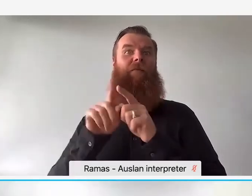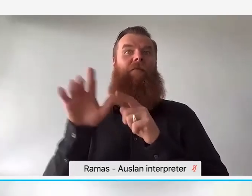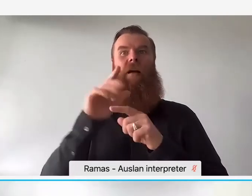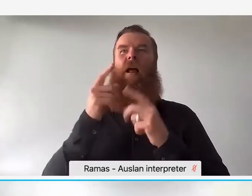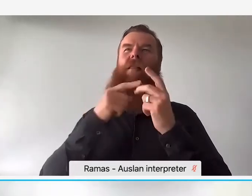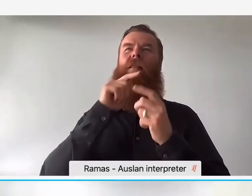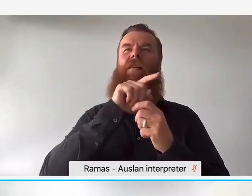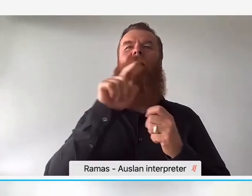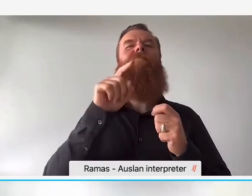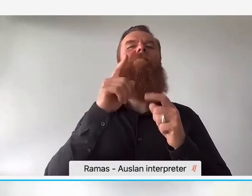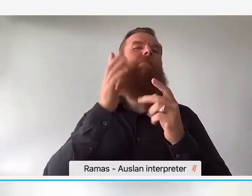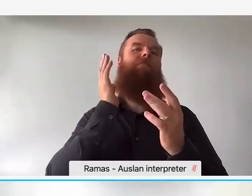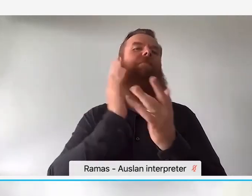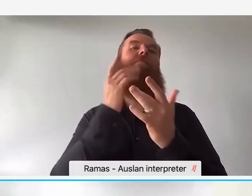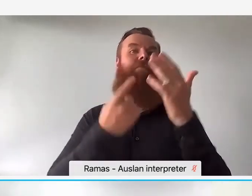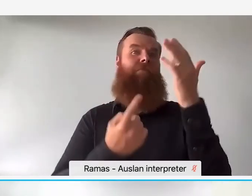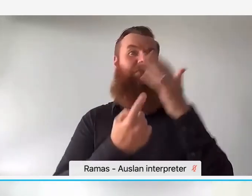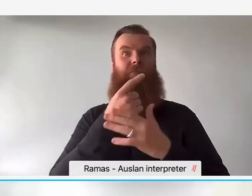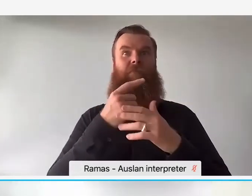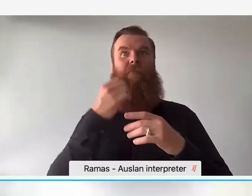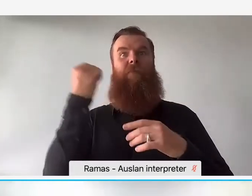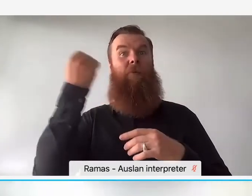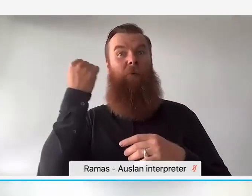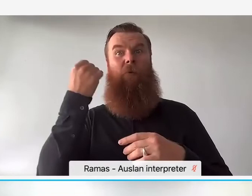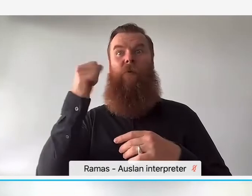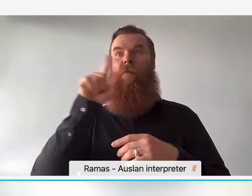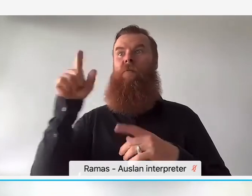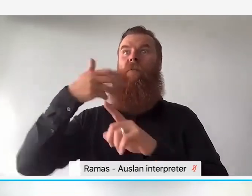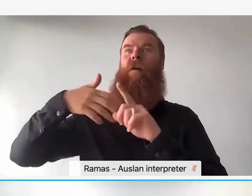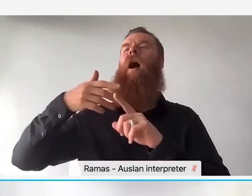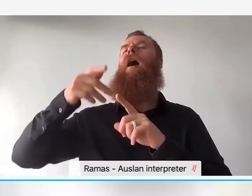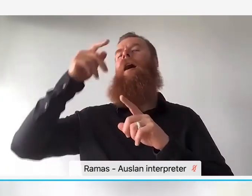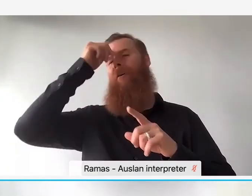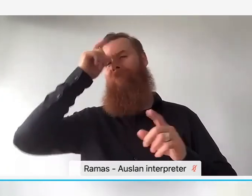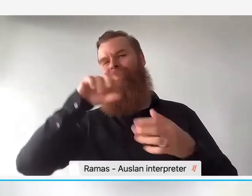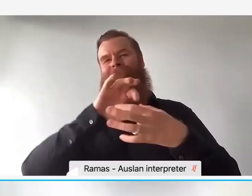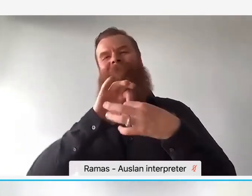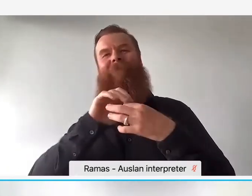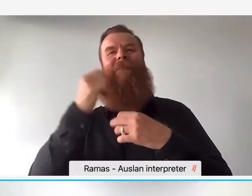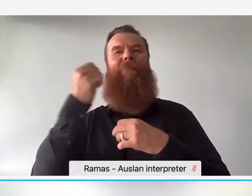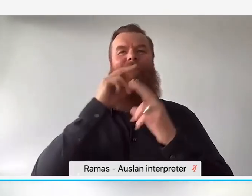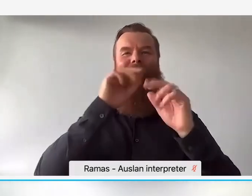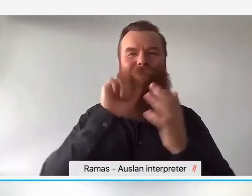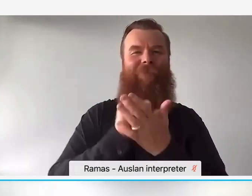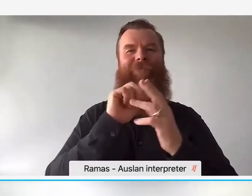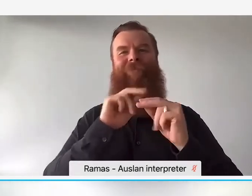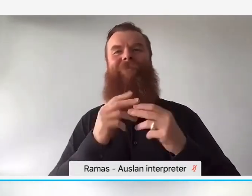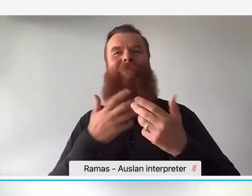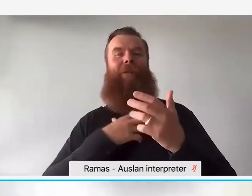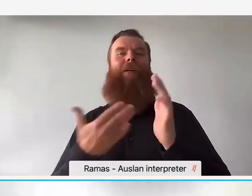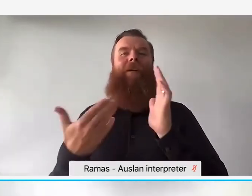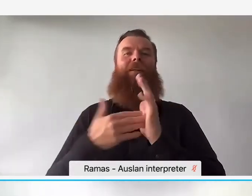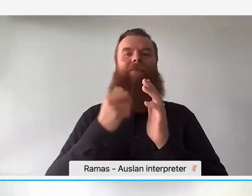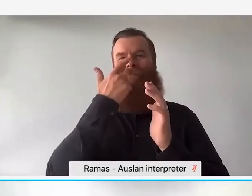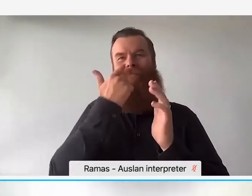was able to help with understanding the correct name pronunciations. And I think that little attention to detail helped